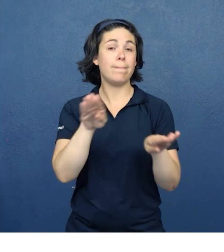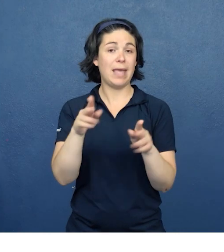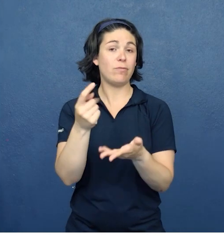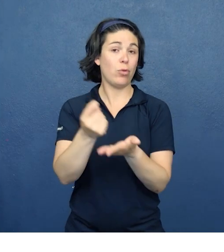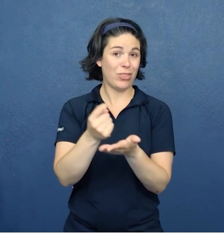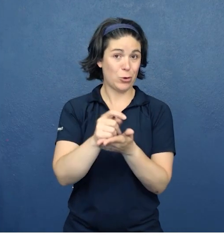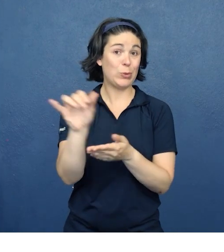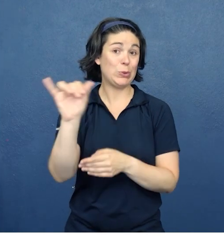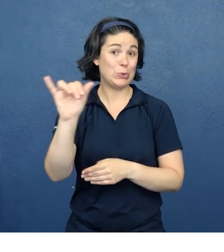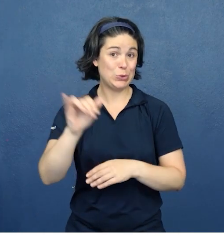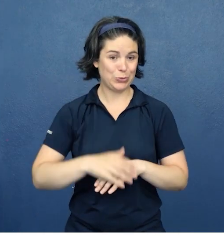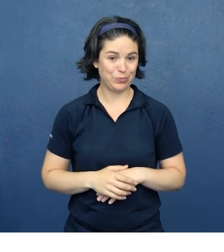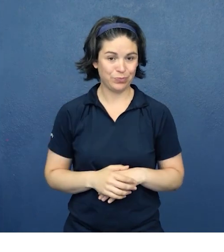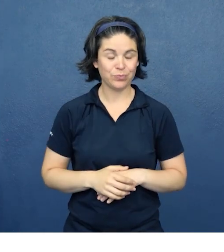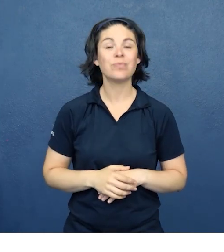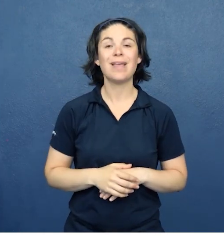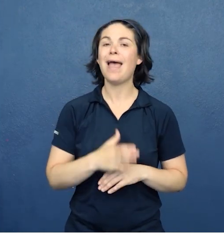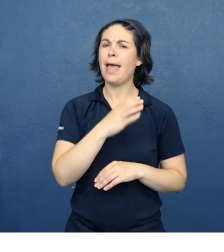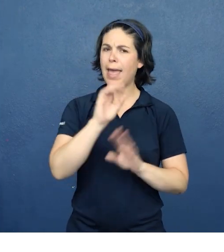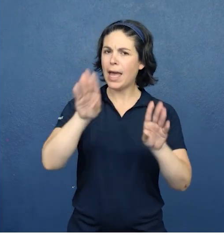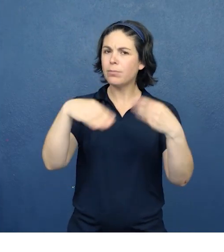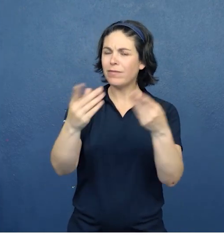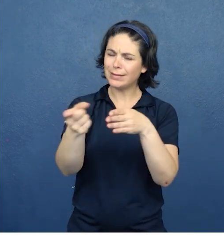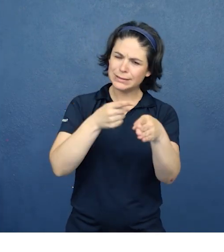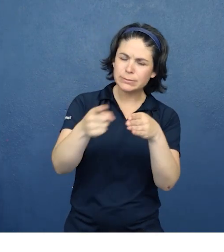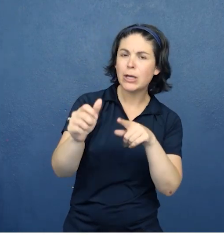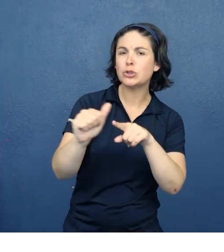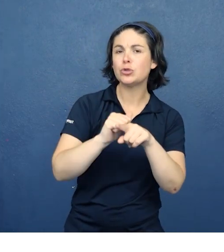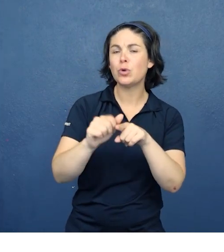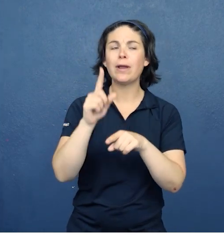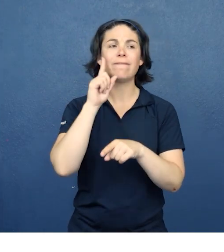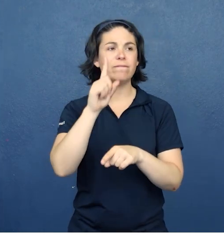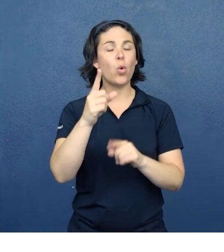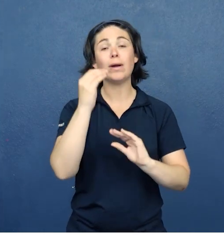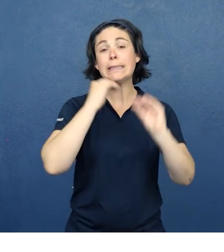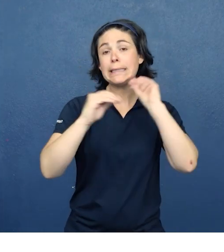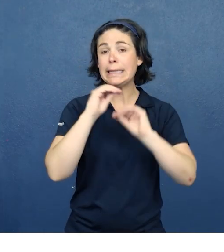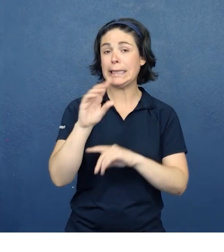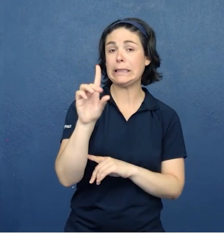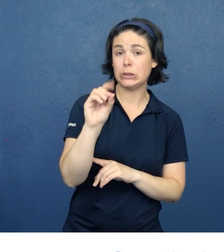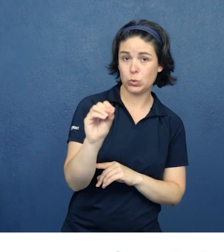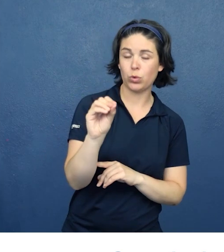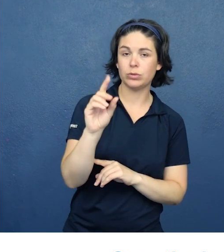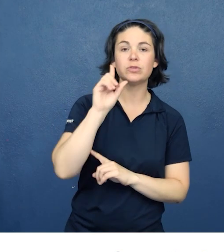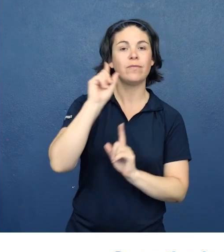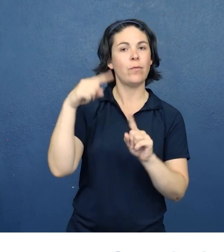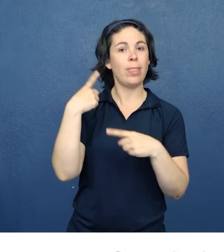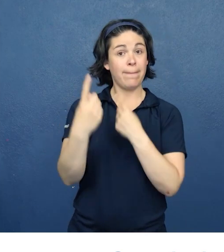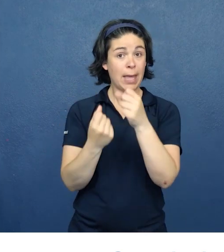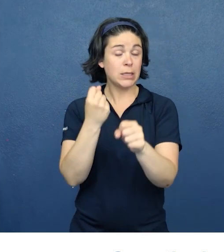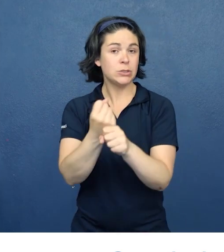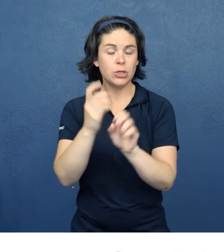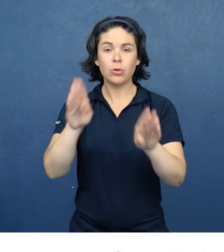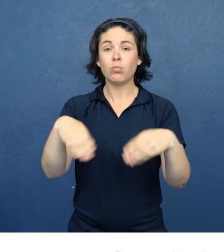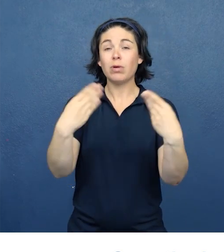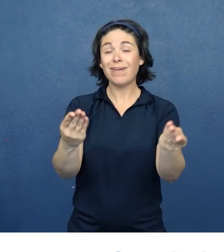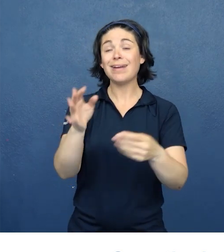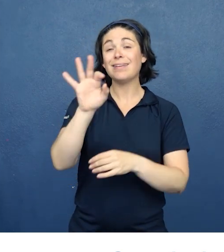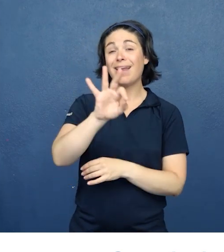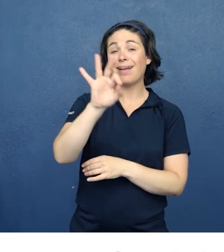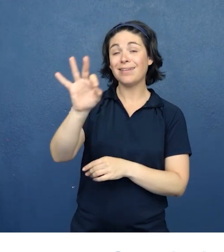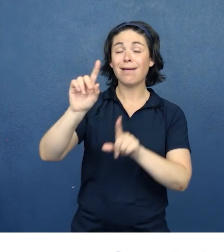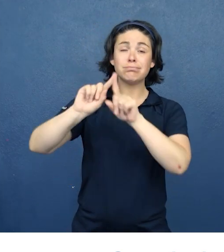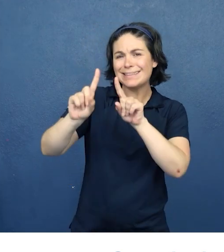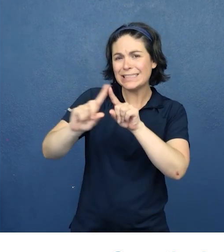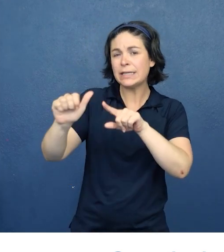therapy, as well as specialized trainings for eating disorders. Over the last year, WET provided 99